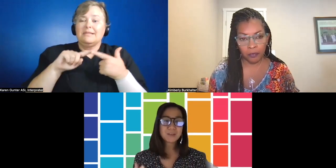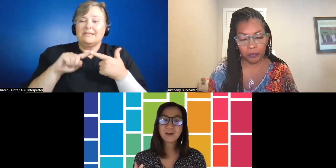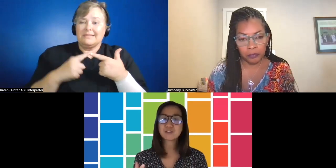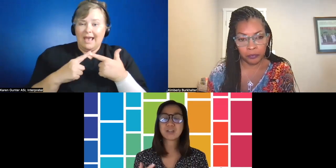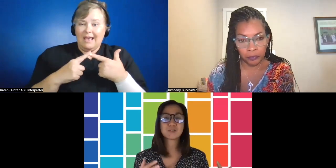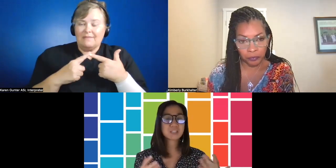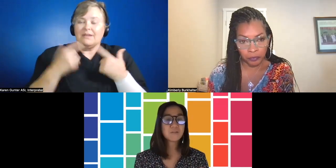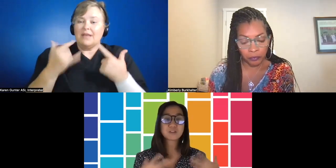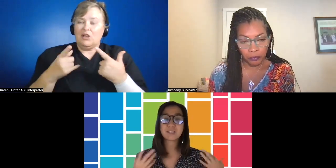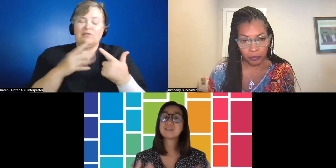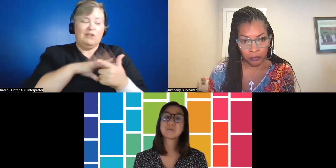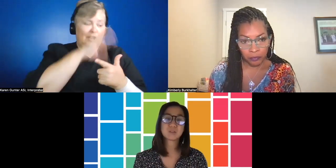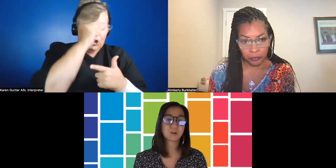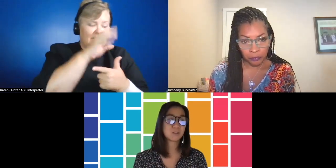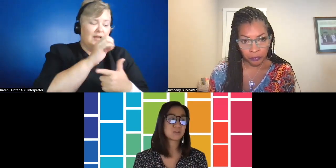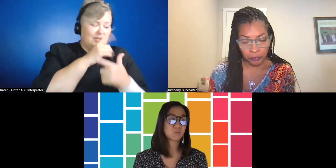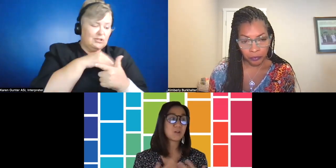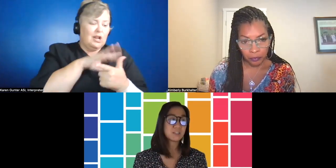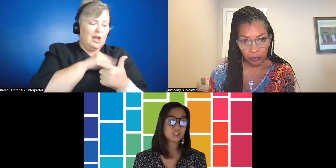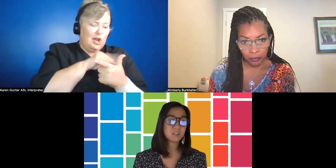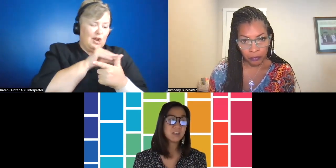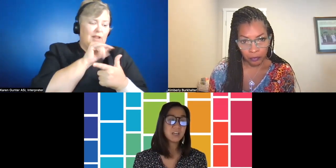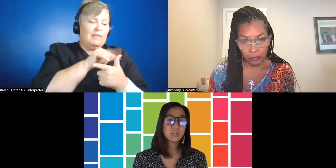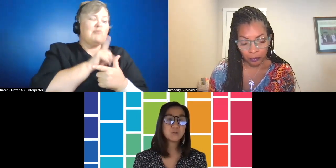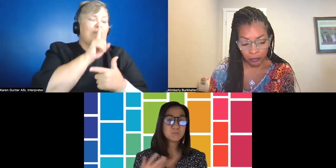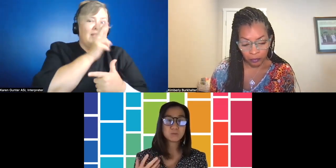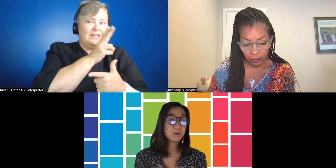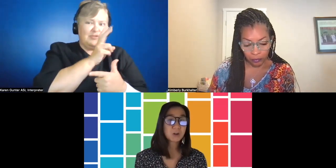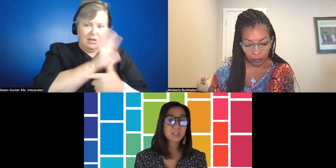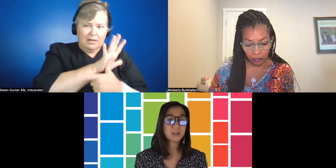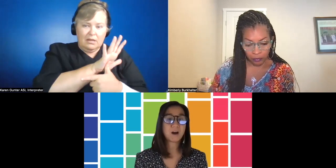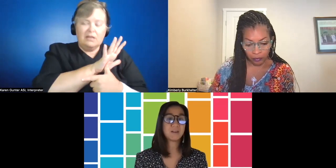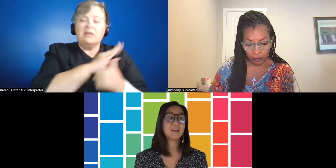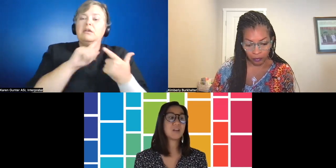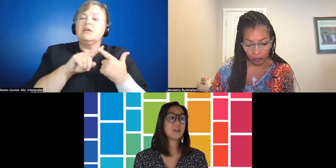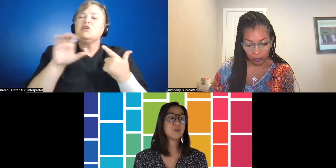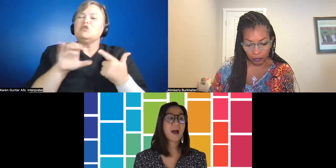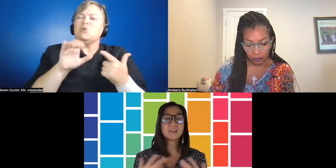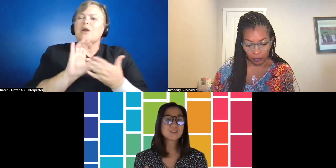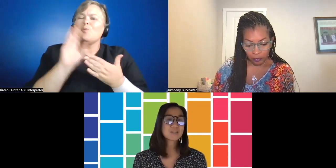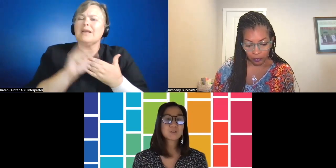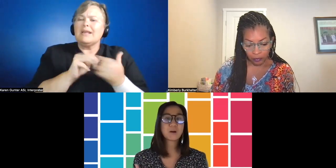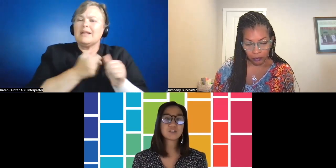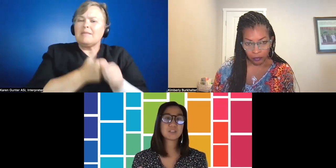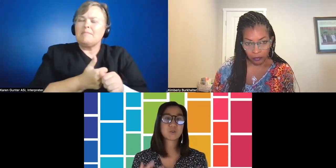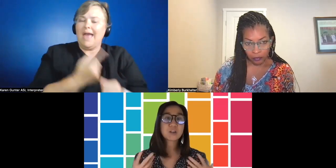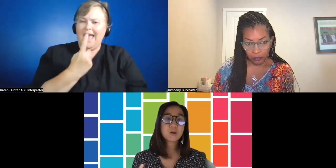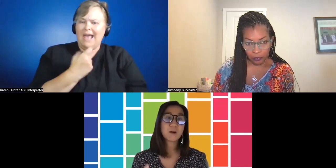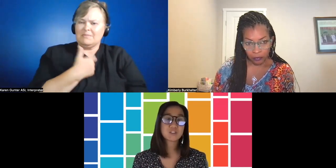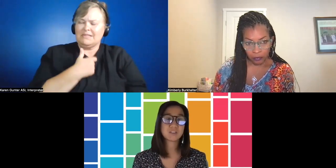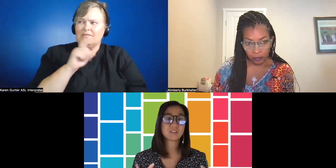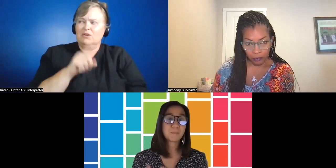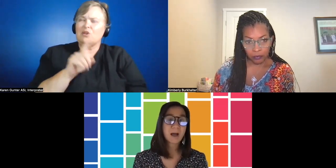now that you've educated yourself, you're taking steps to learn this real history, you do a curriculum audit. You ask yourselves questions,